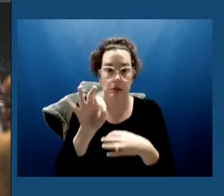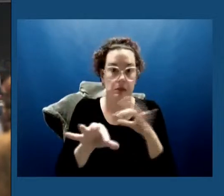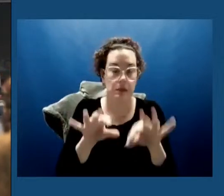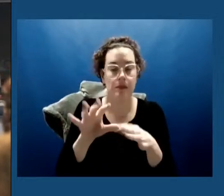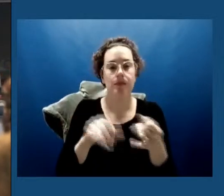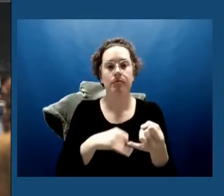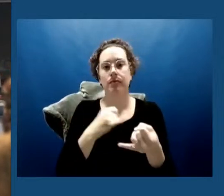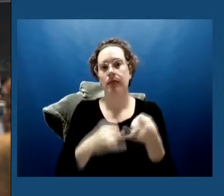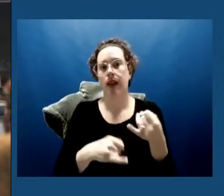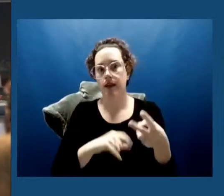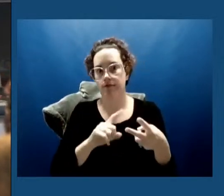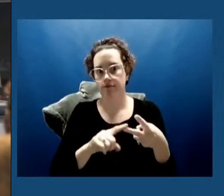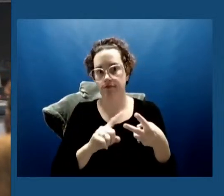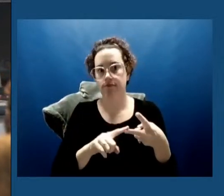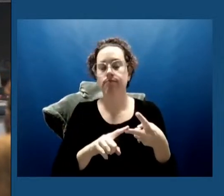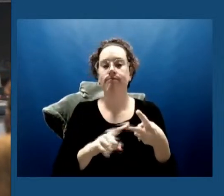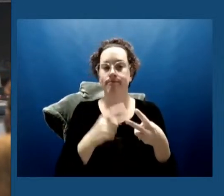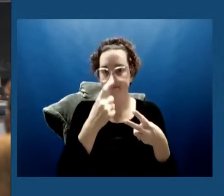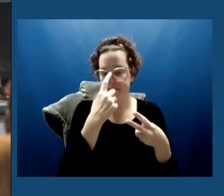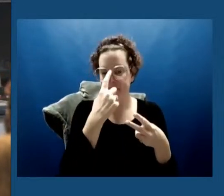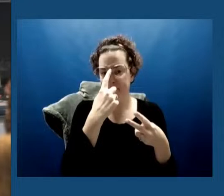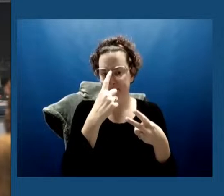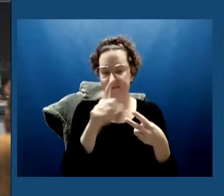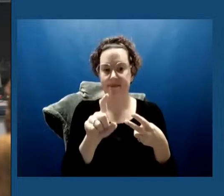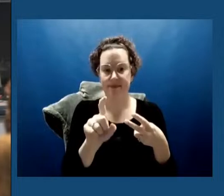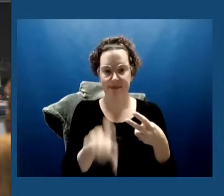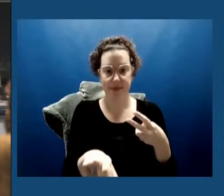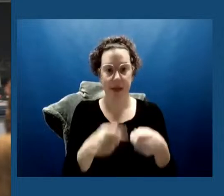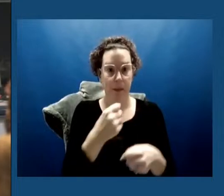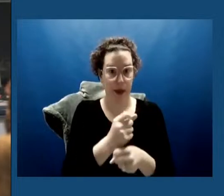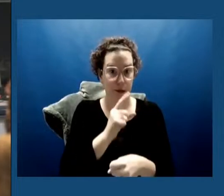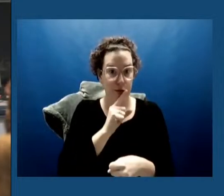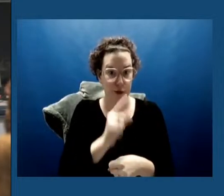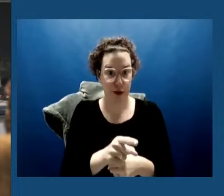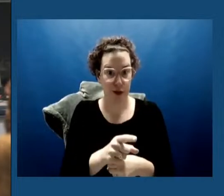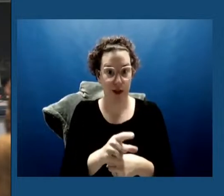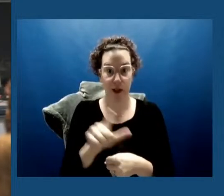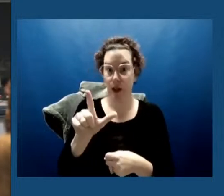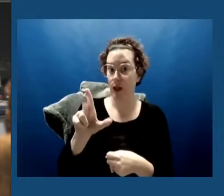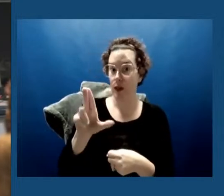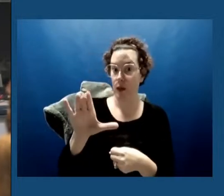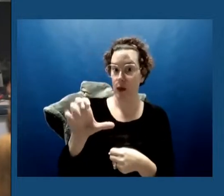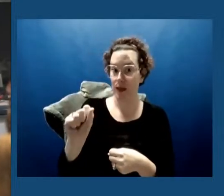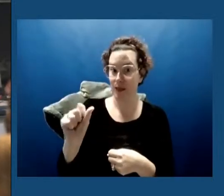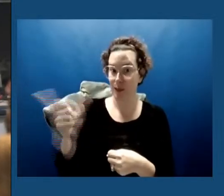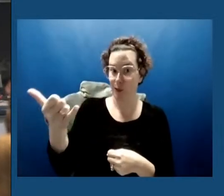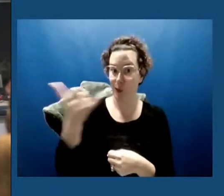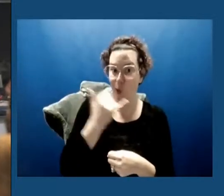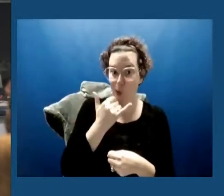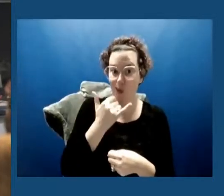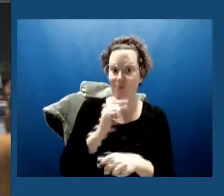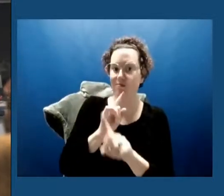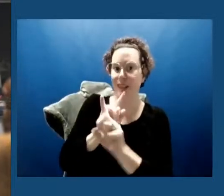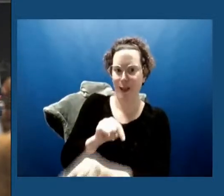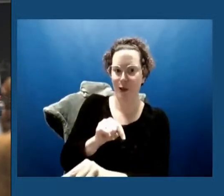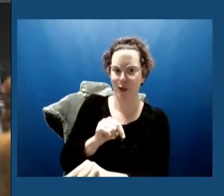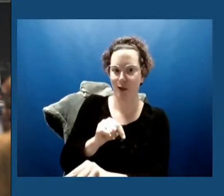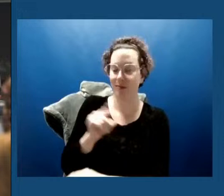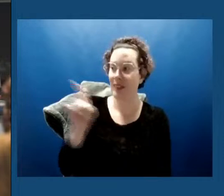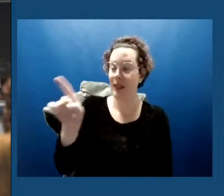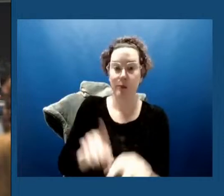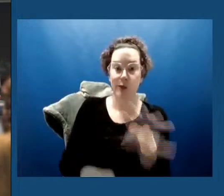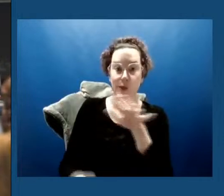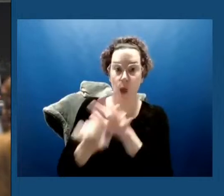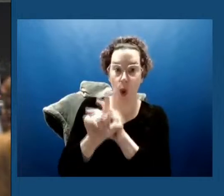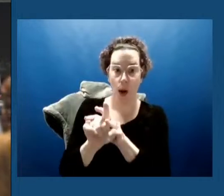is we need to make sure that we answer when Lucas calls. So when Lucas shows up,